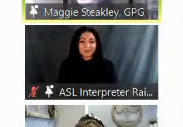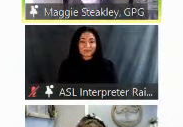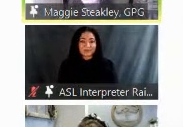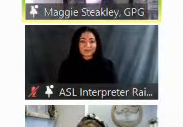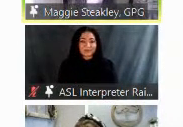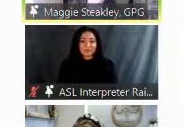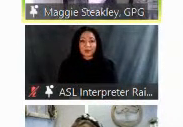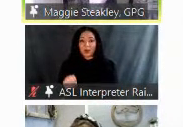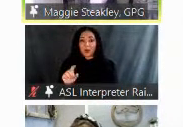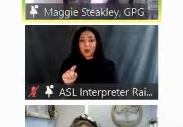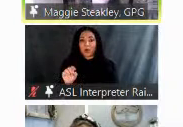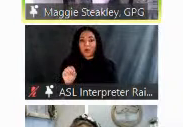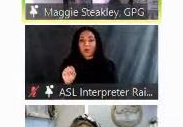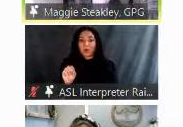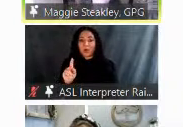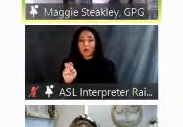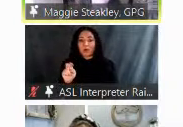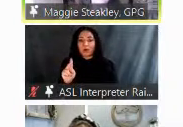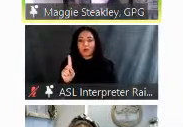Otakanda?